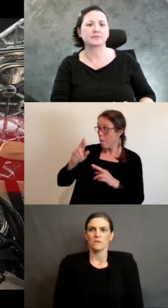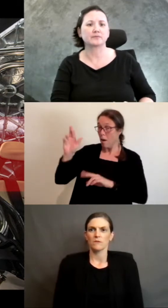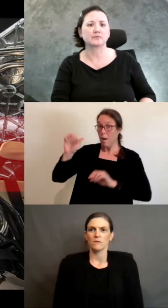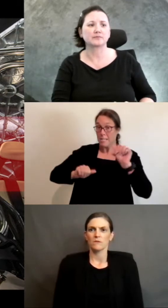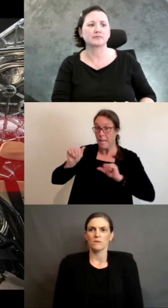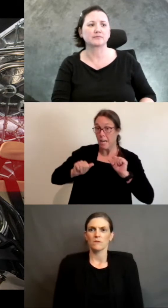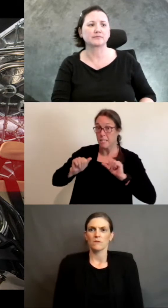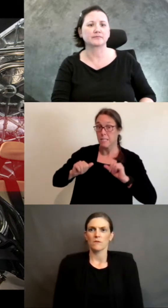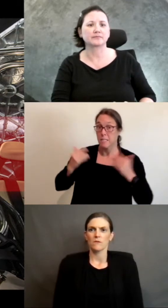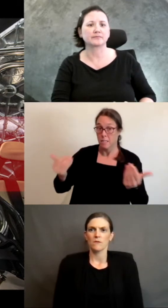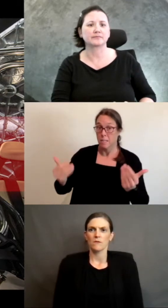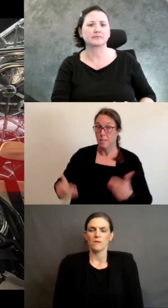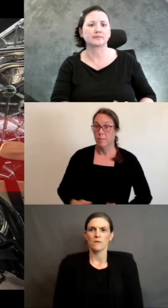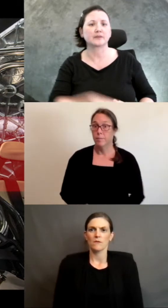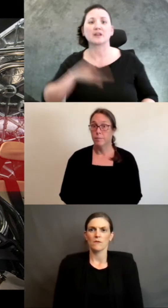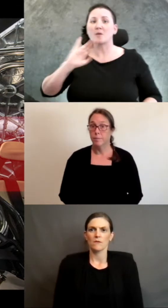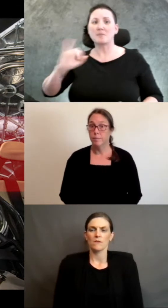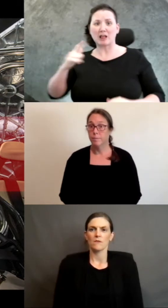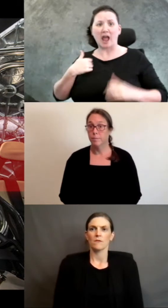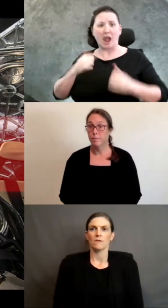descramble and reroute the signal now.